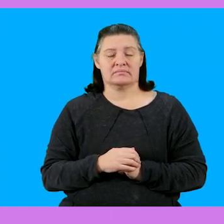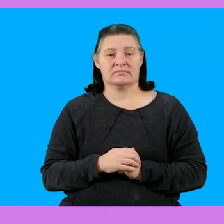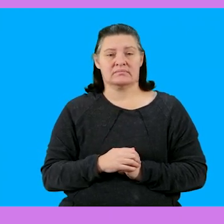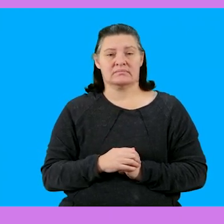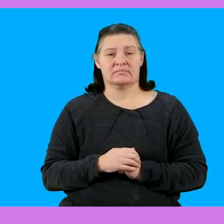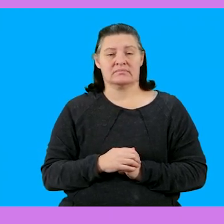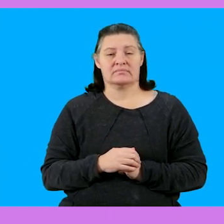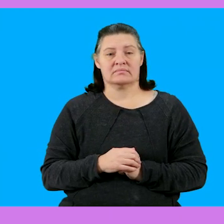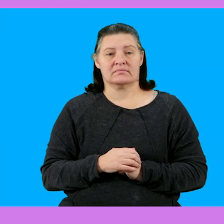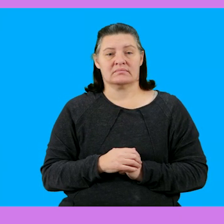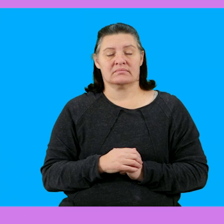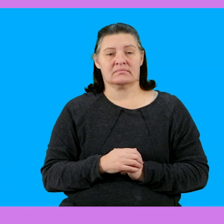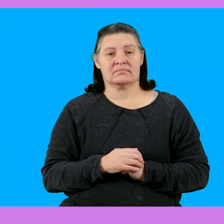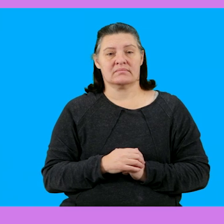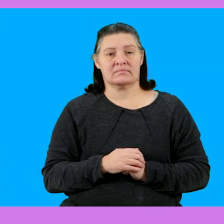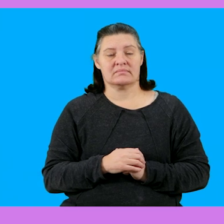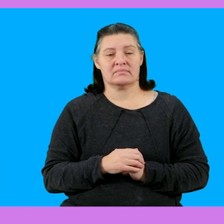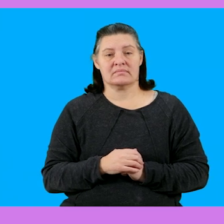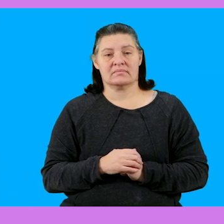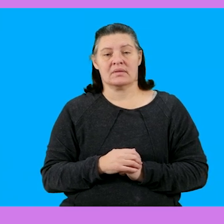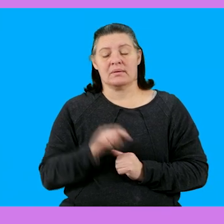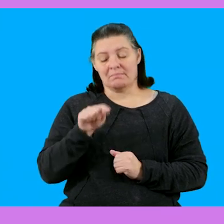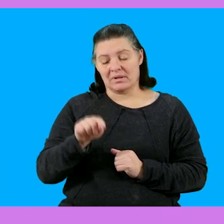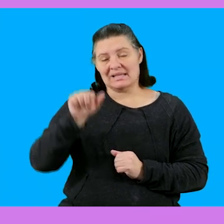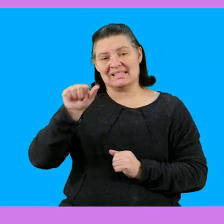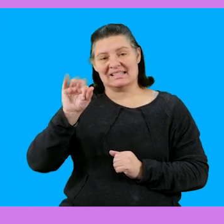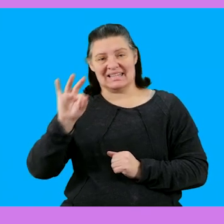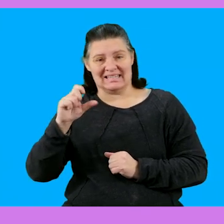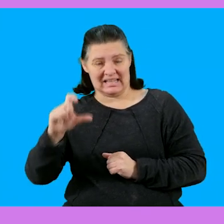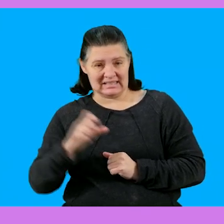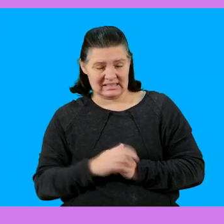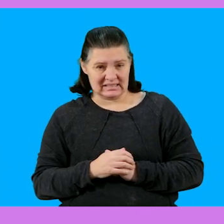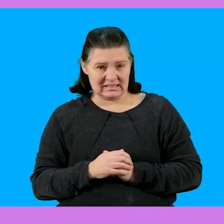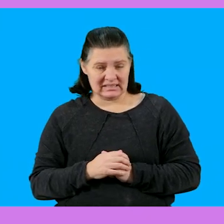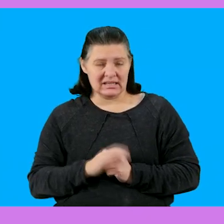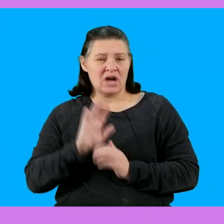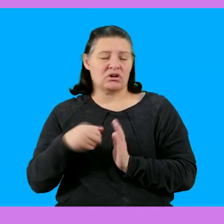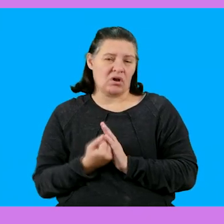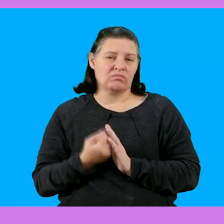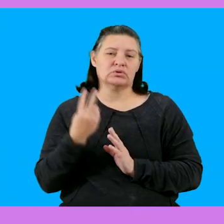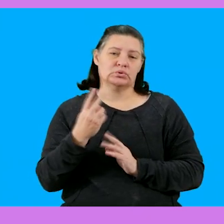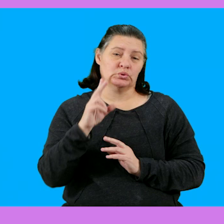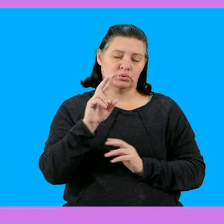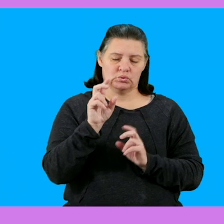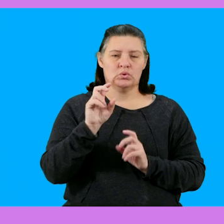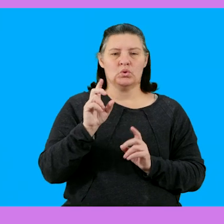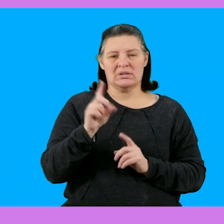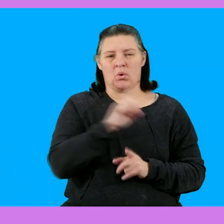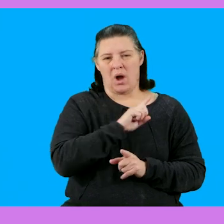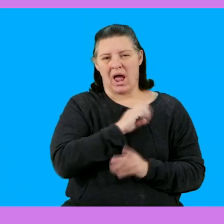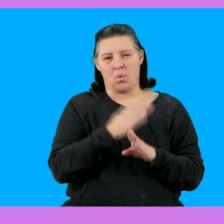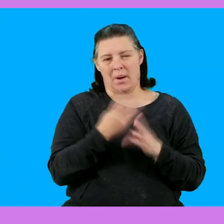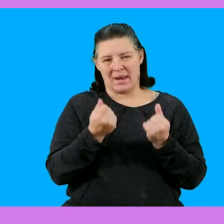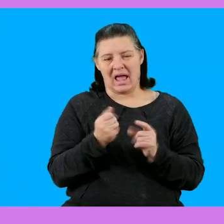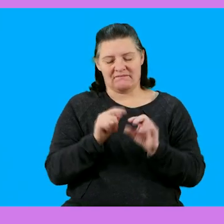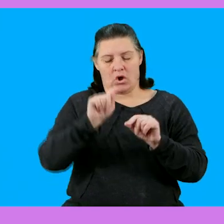Okay, let me just quickly go back. And 63 cents. Right? I round it off to 2 decimal places. Very important. We